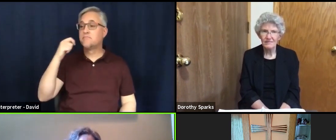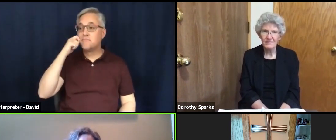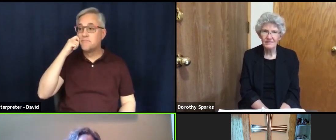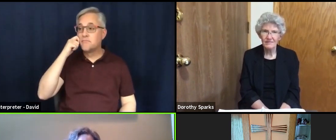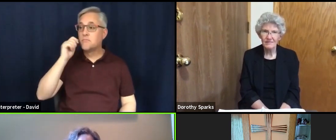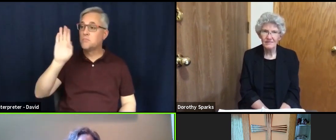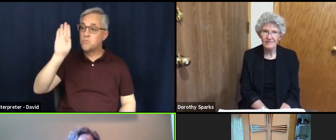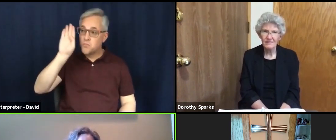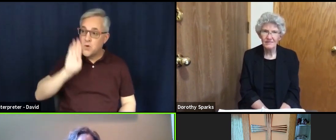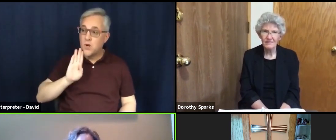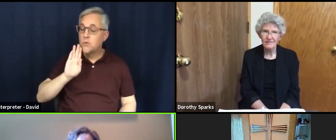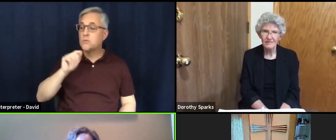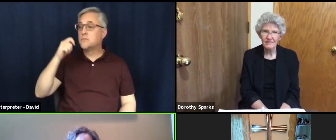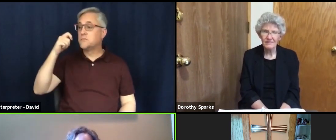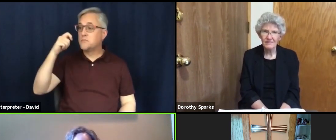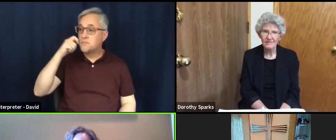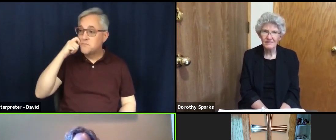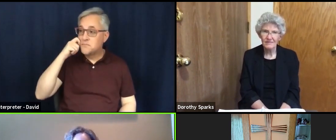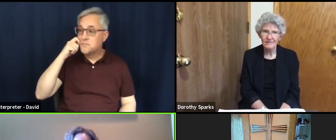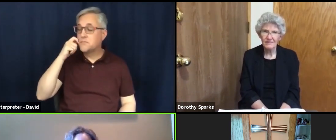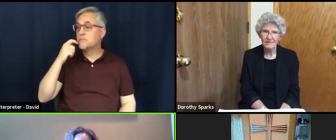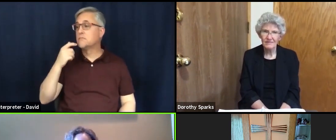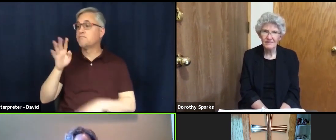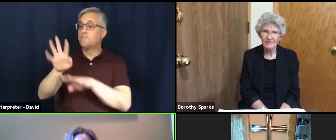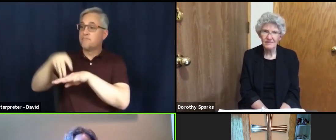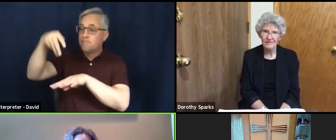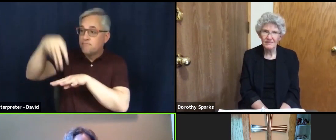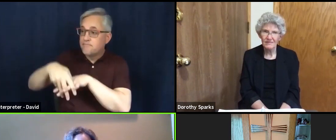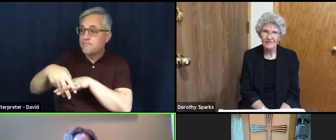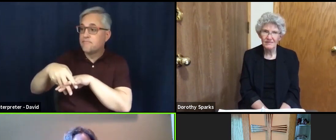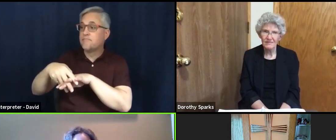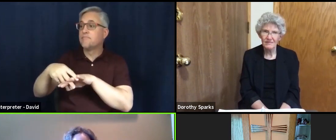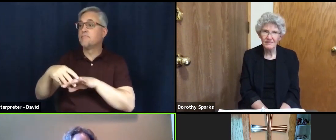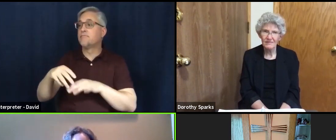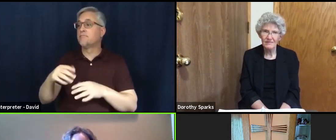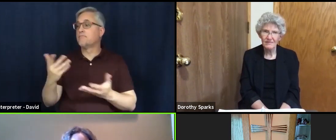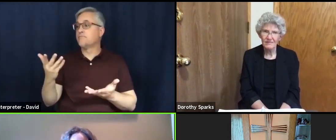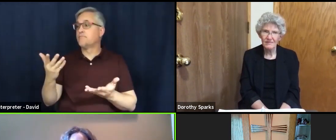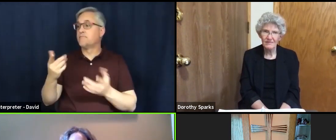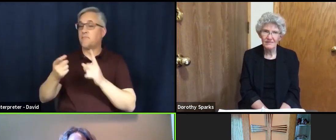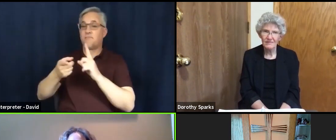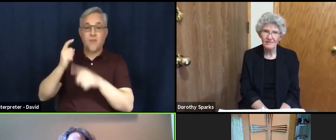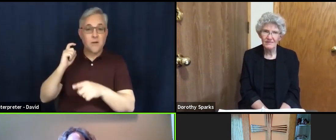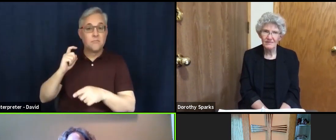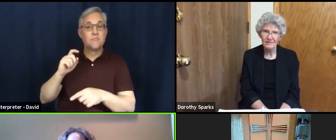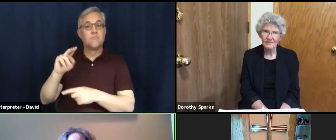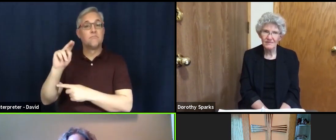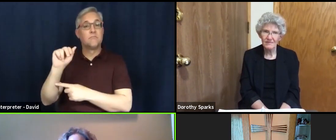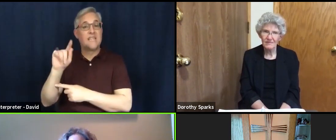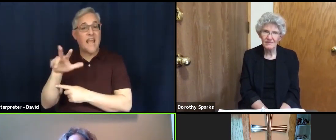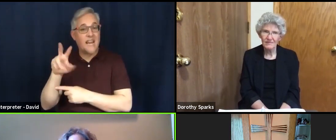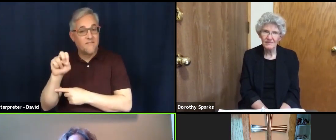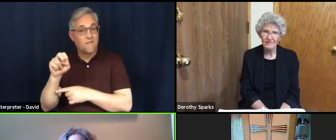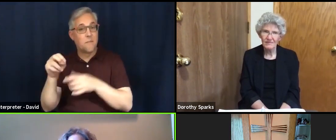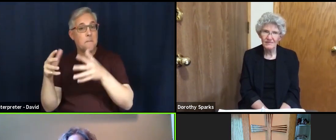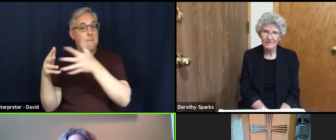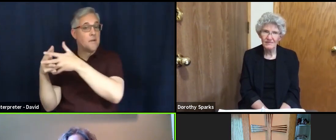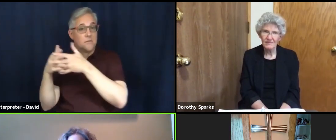skin, people who are from indigenous communities, and we see them with